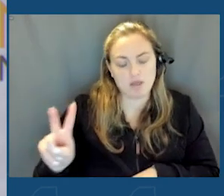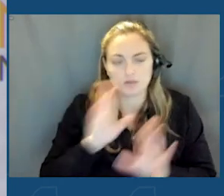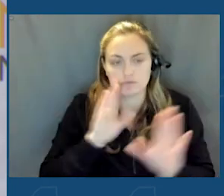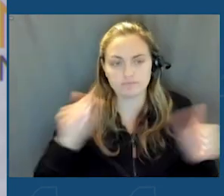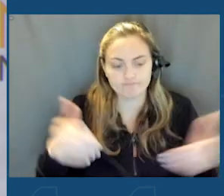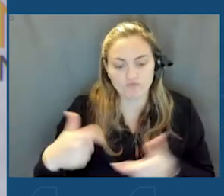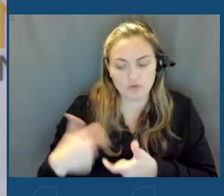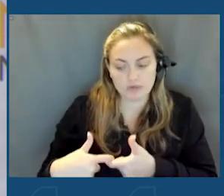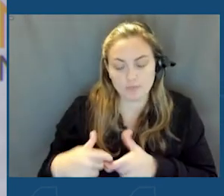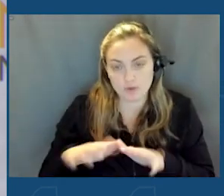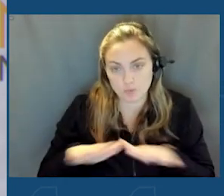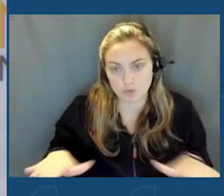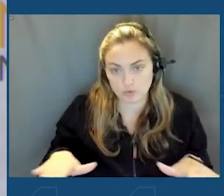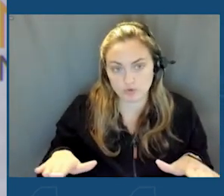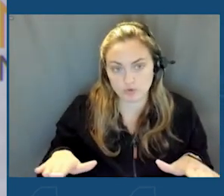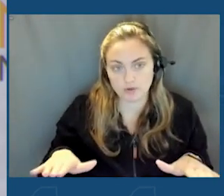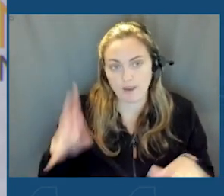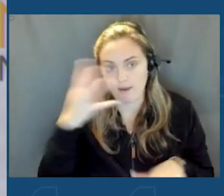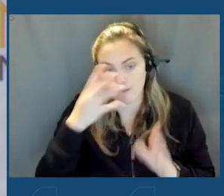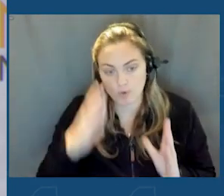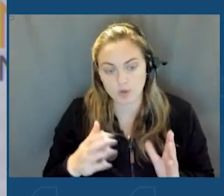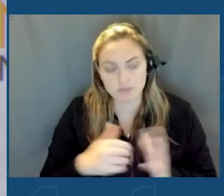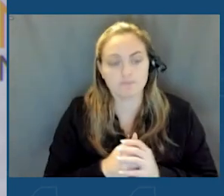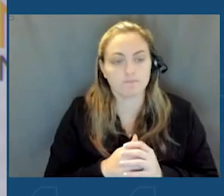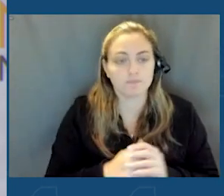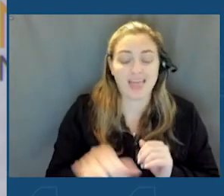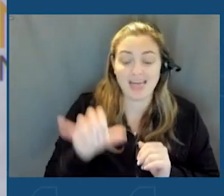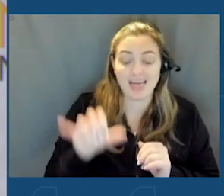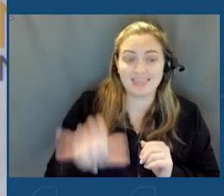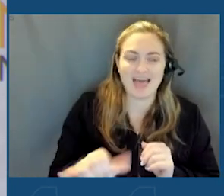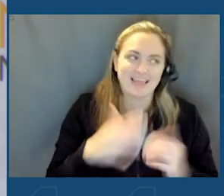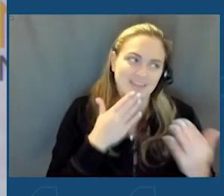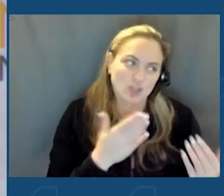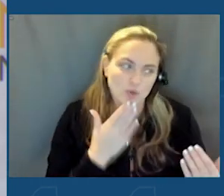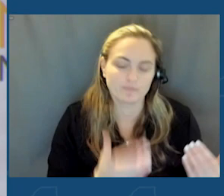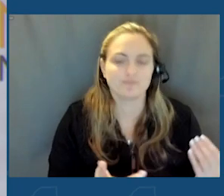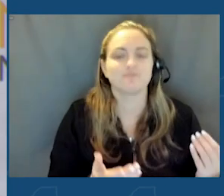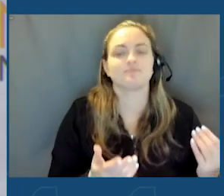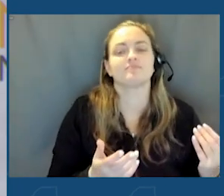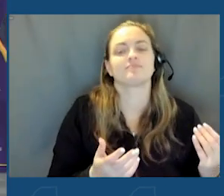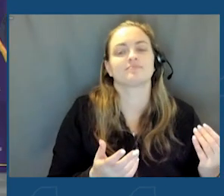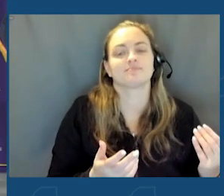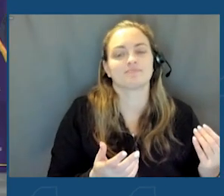children and immigrants. And that, thank you.